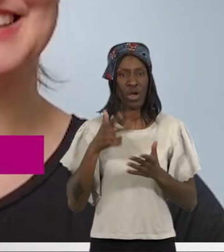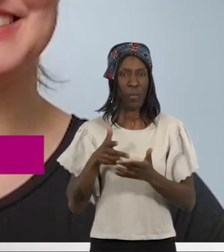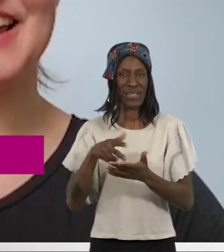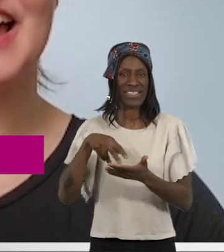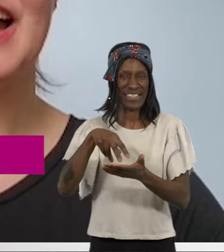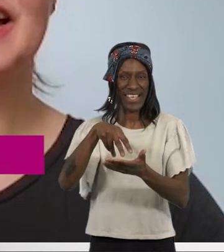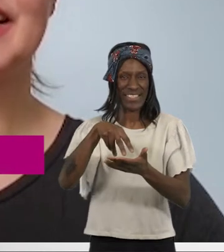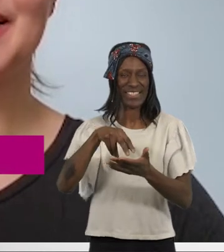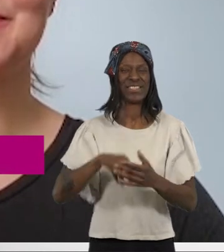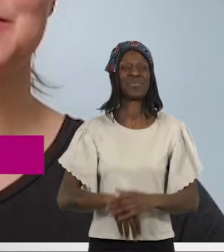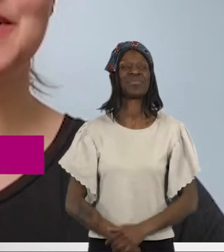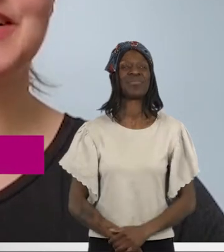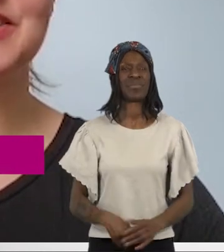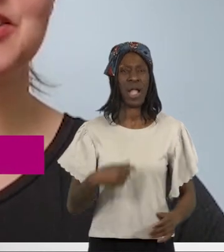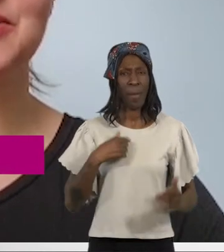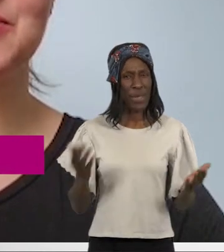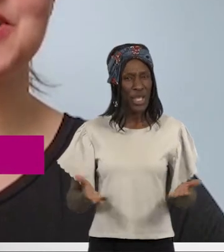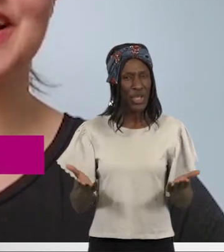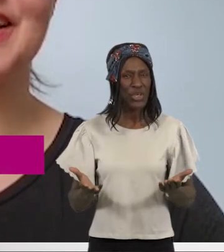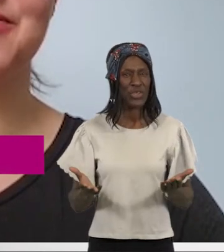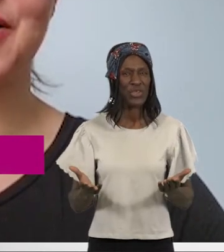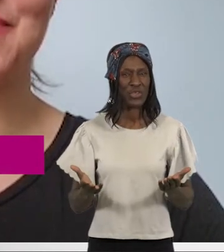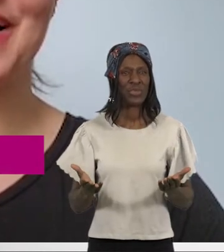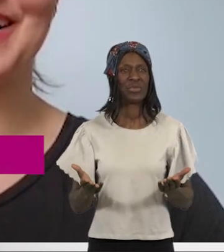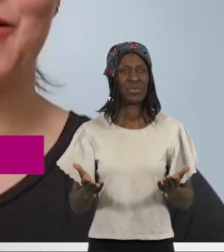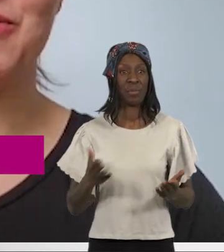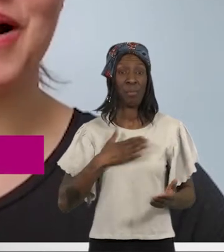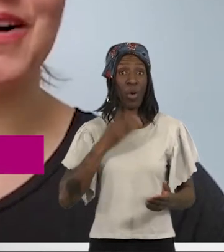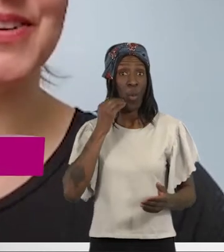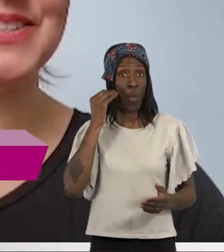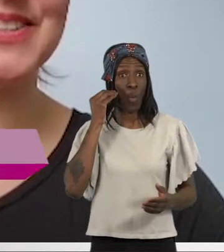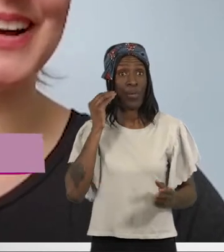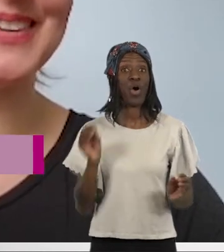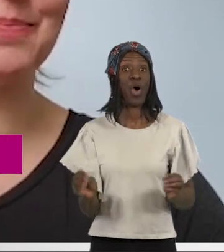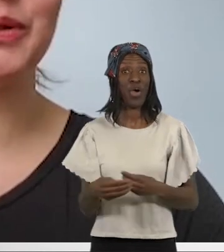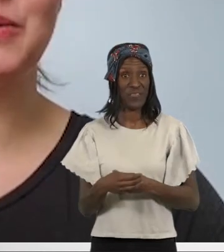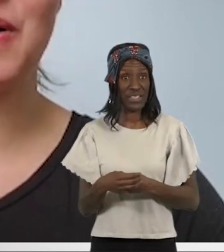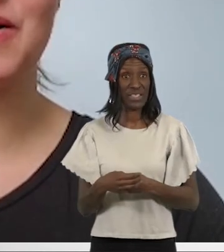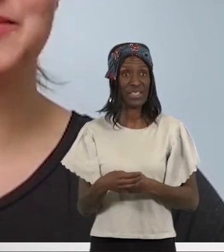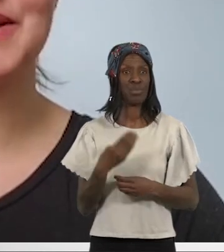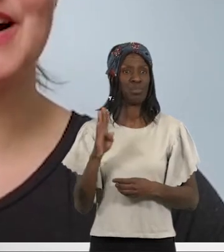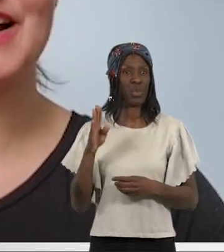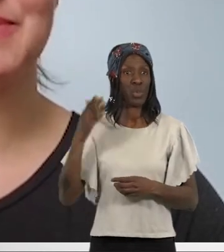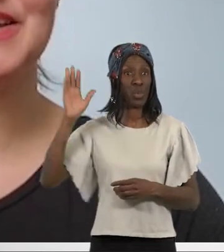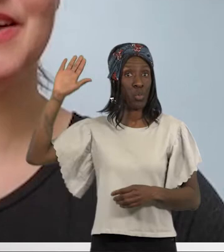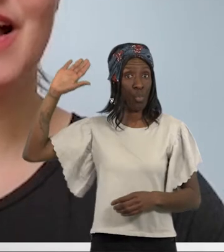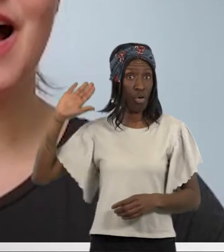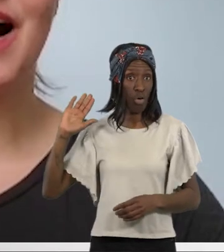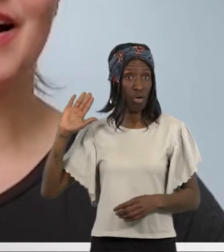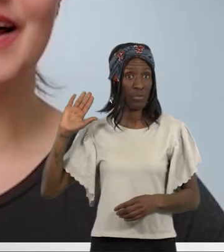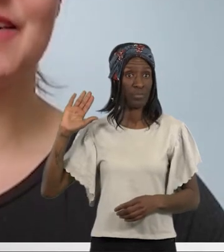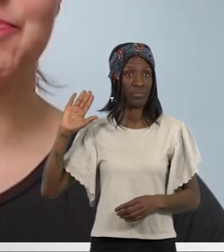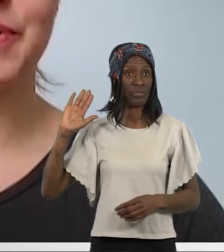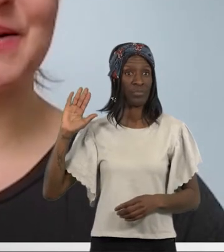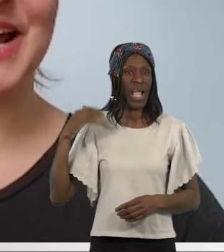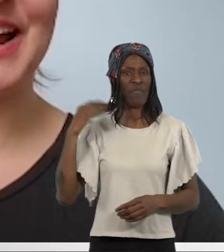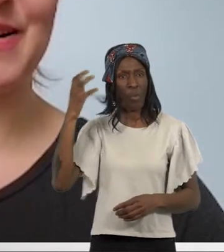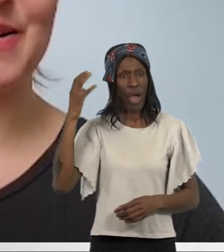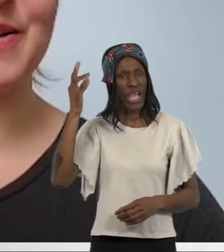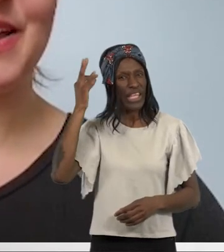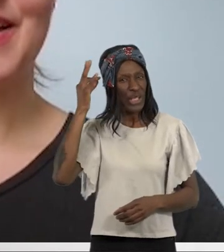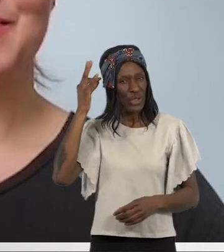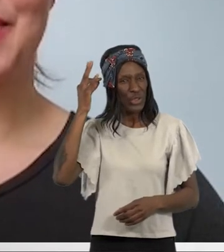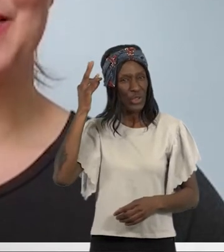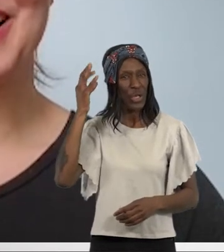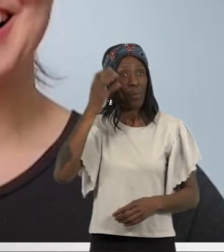Propeller Dance, and I'm speaking to you today from my home office that has blue walls behind me. I have brown